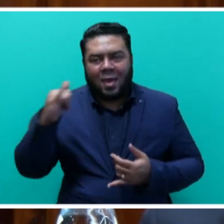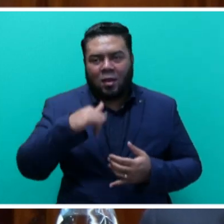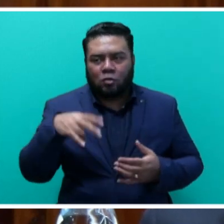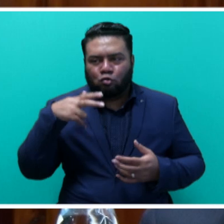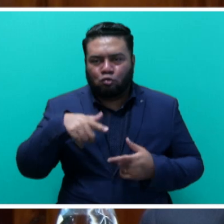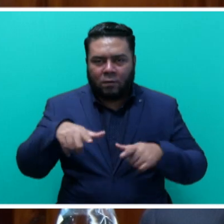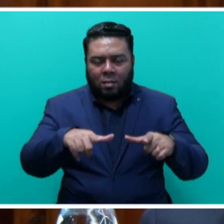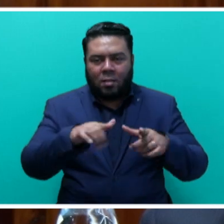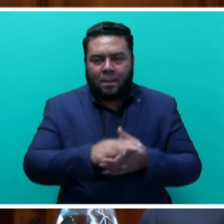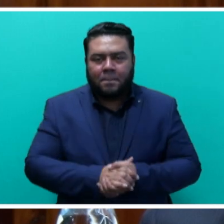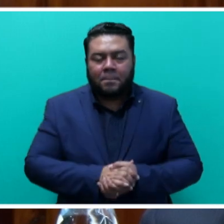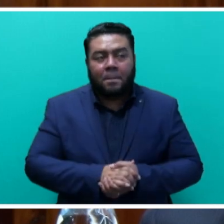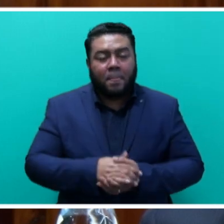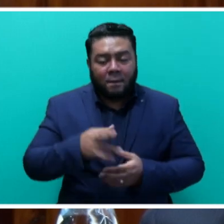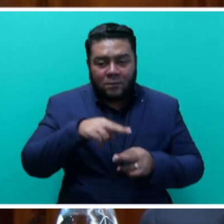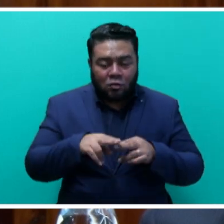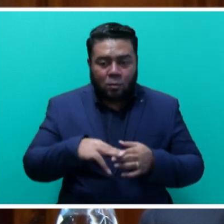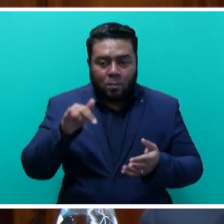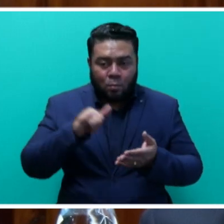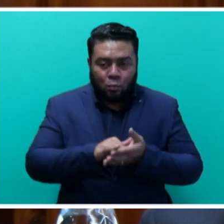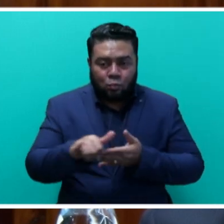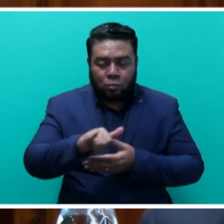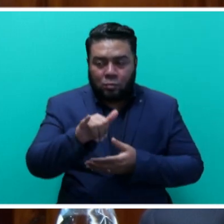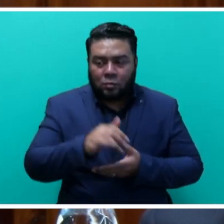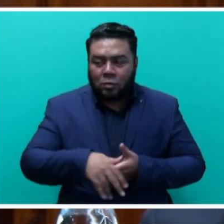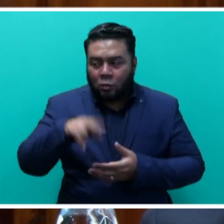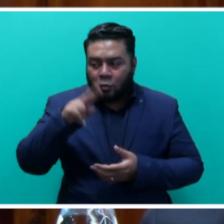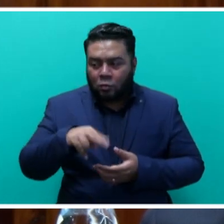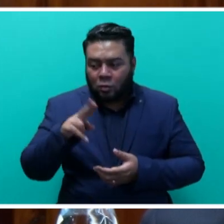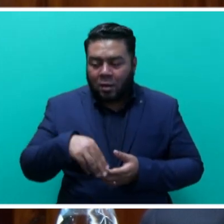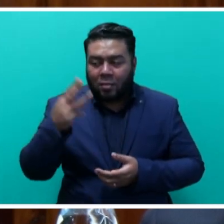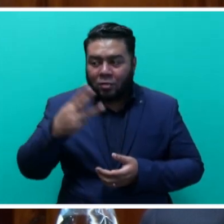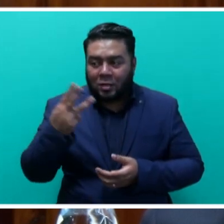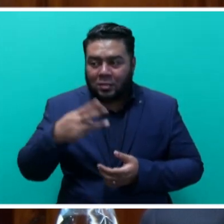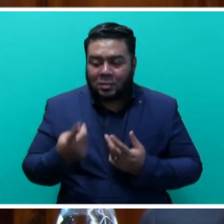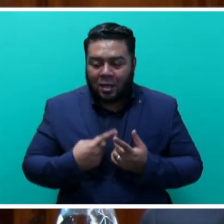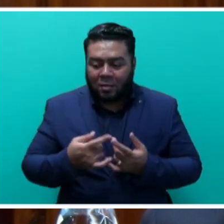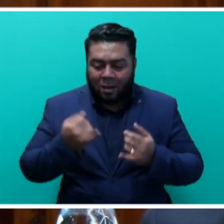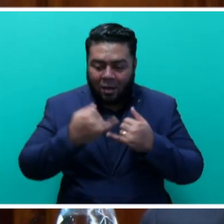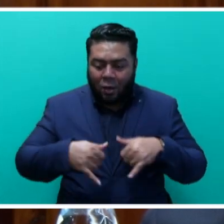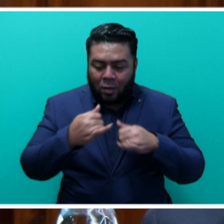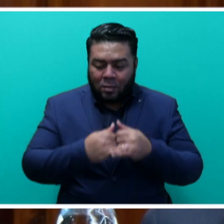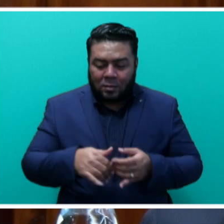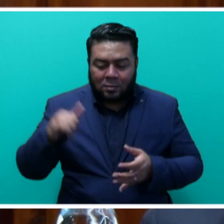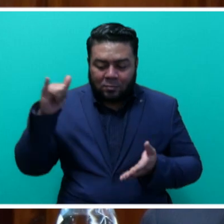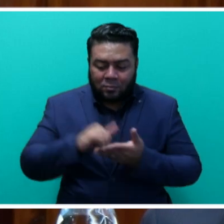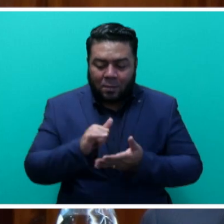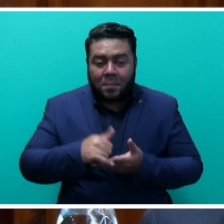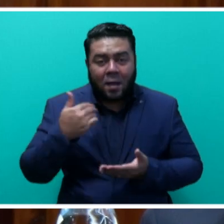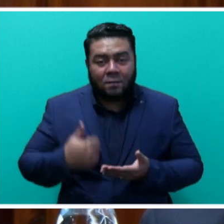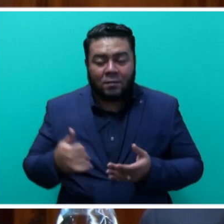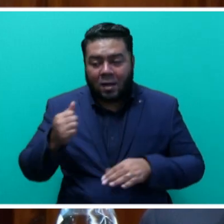Airports operates 9 international airports and manages Nostra International Airport and 13 domestic out-island airports on behalf of the government.